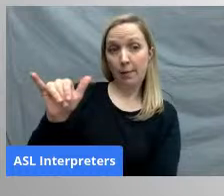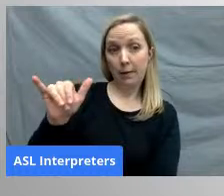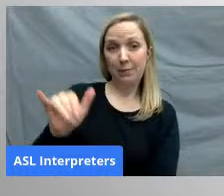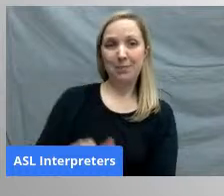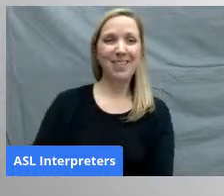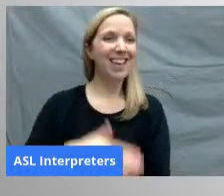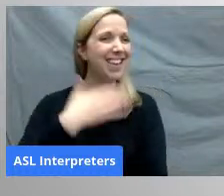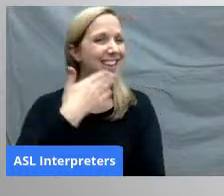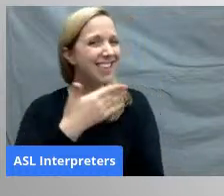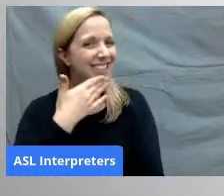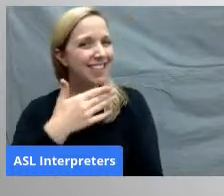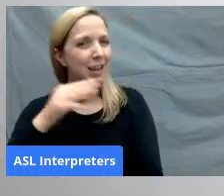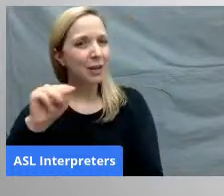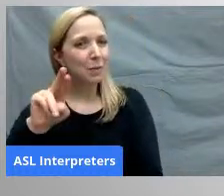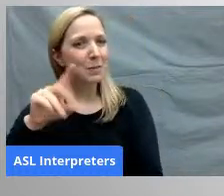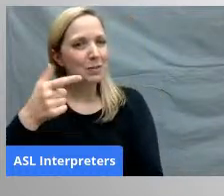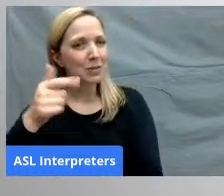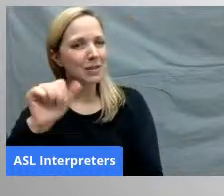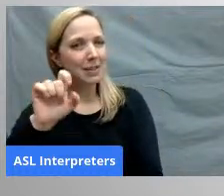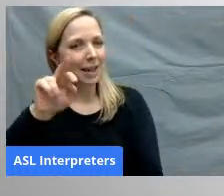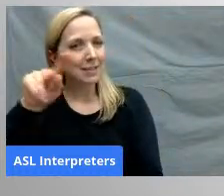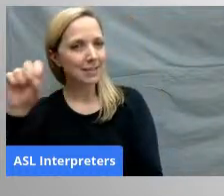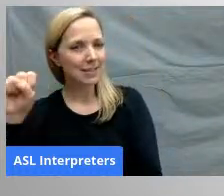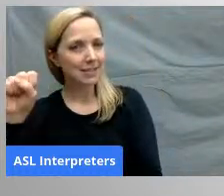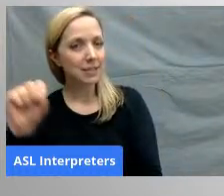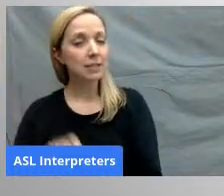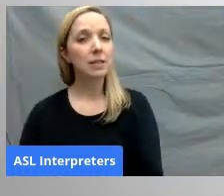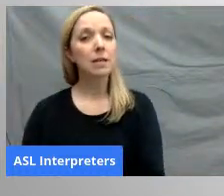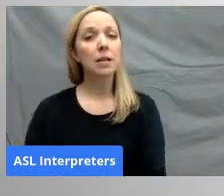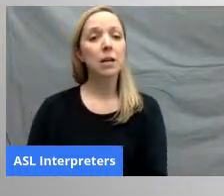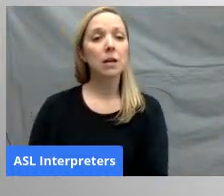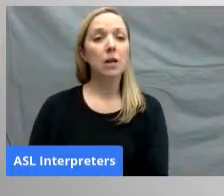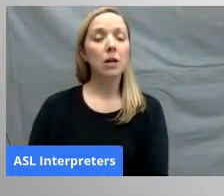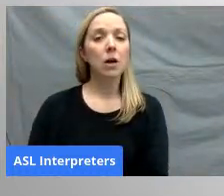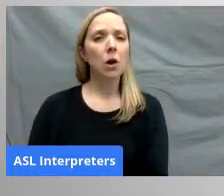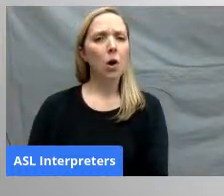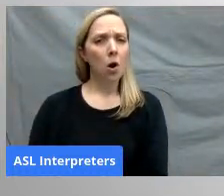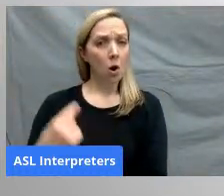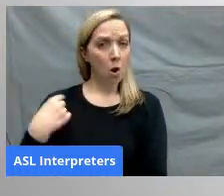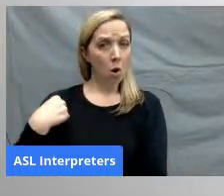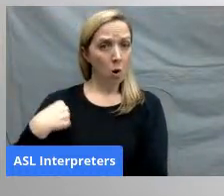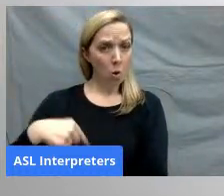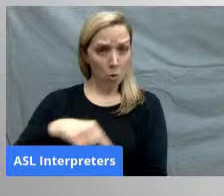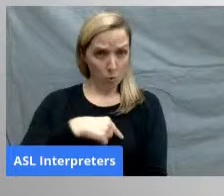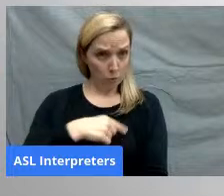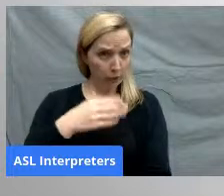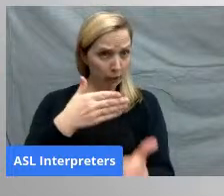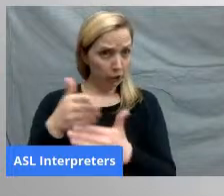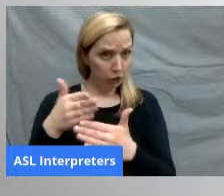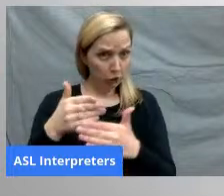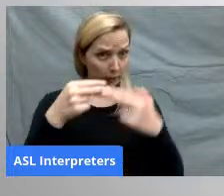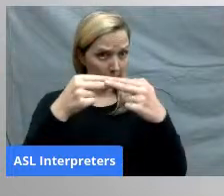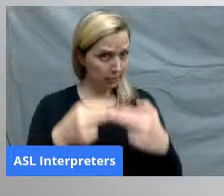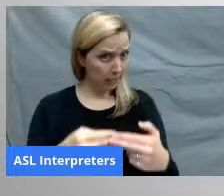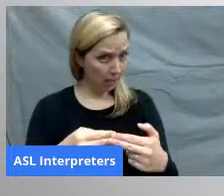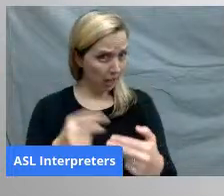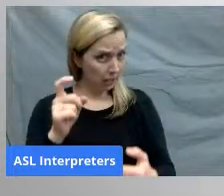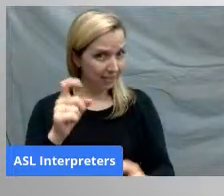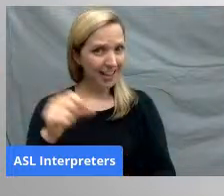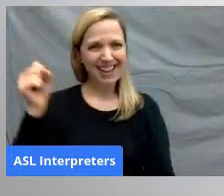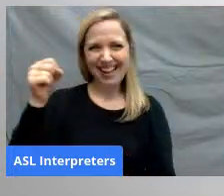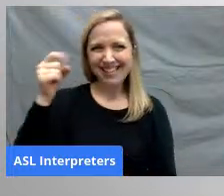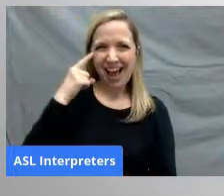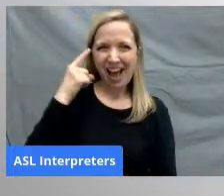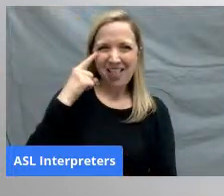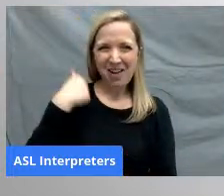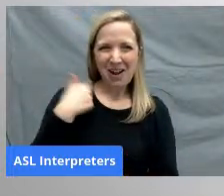Thank you, Mr. Gaskins. Are we sharing the slideshow? Yes, ma'am. I thought I was sharing on